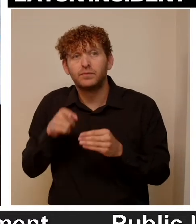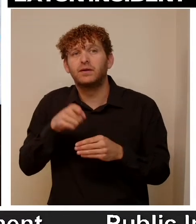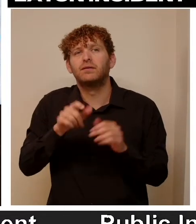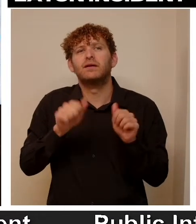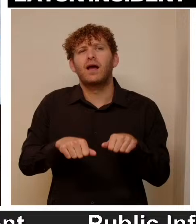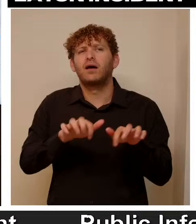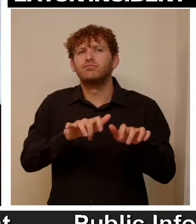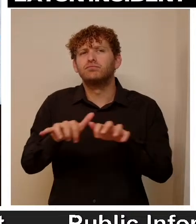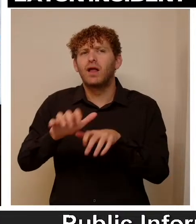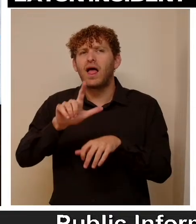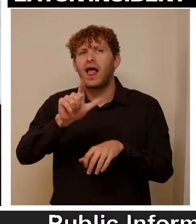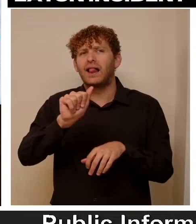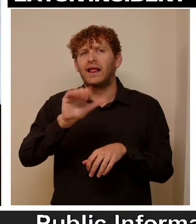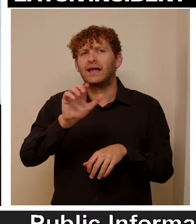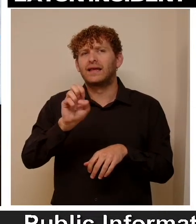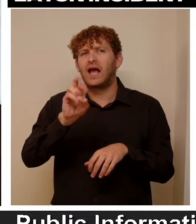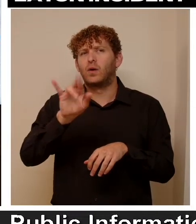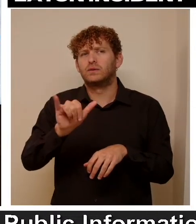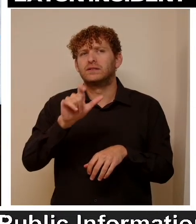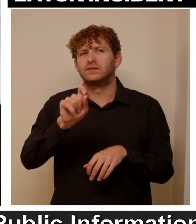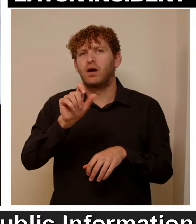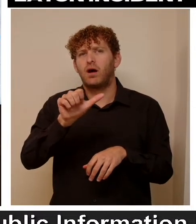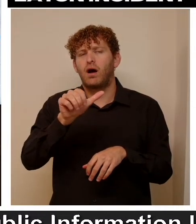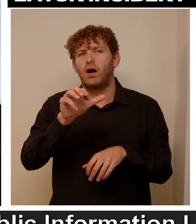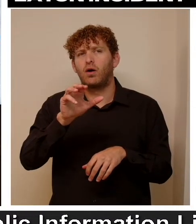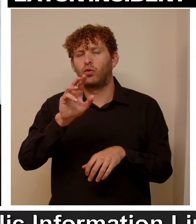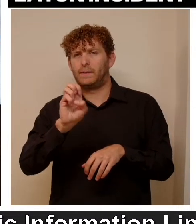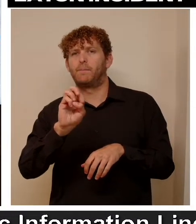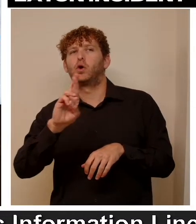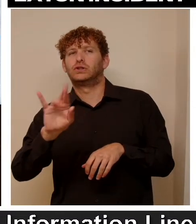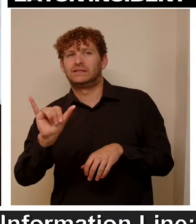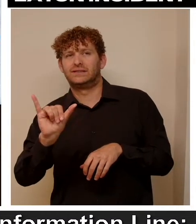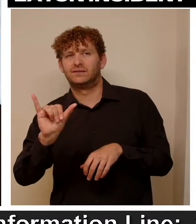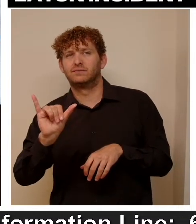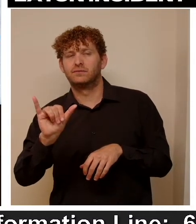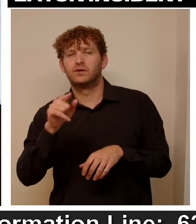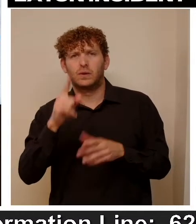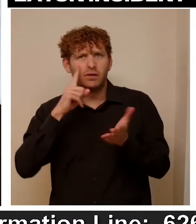lacounty.gov/emergency for information on the timing of the reopening of your neighborhood. Thank you.